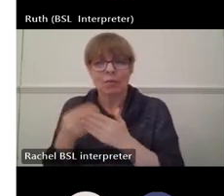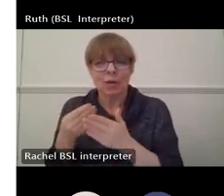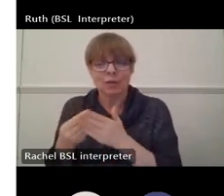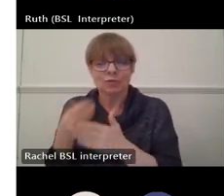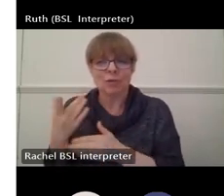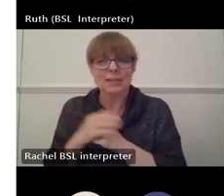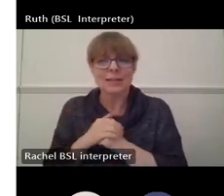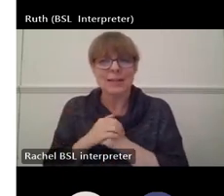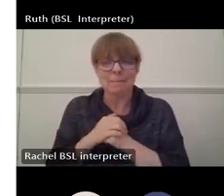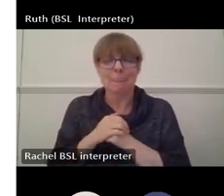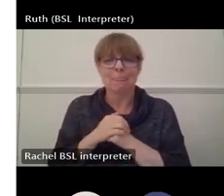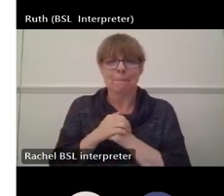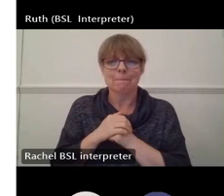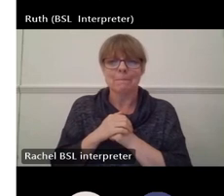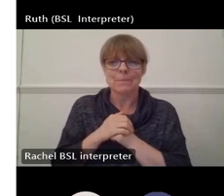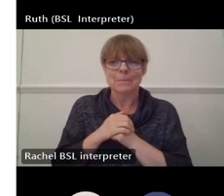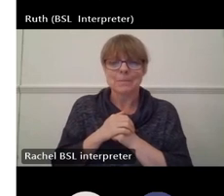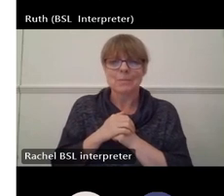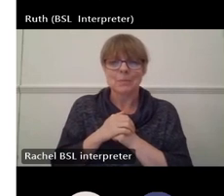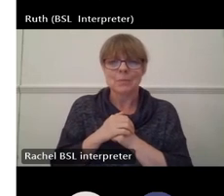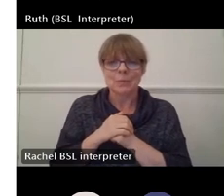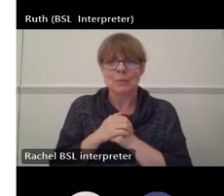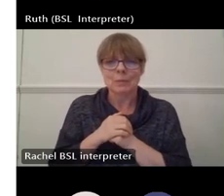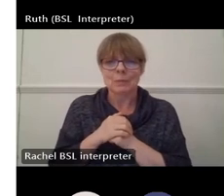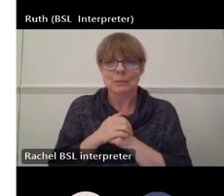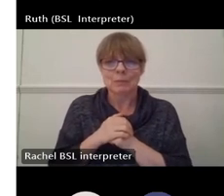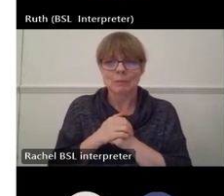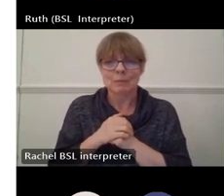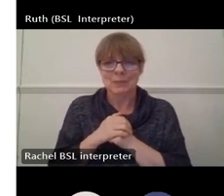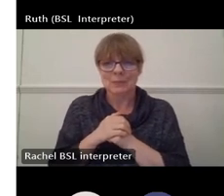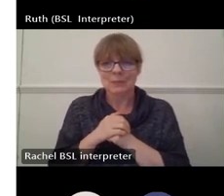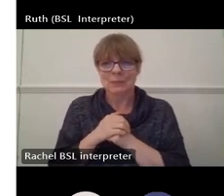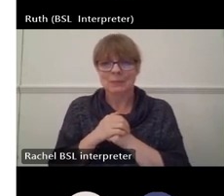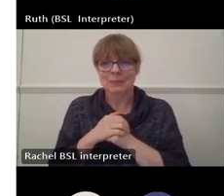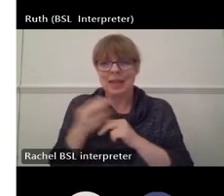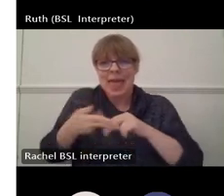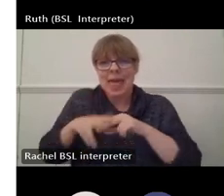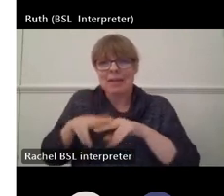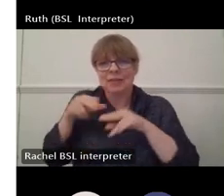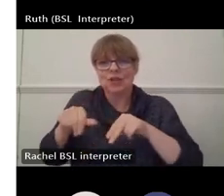continues the dog doing what he's doing, then I'll probably volunteer for the prison service soon as well.